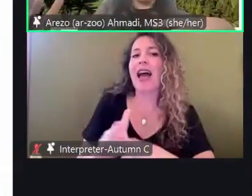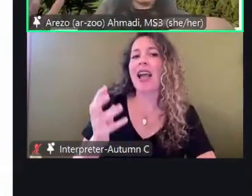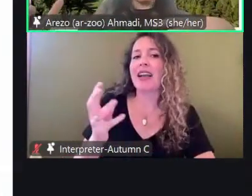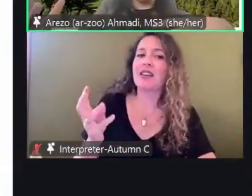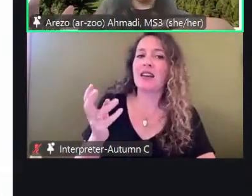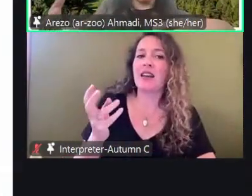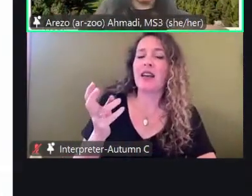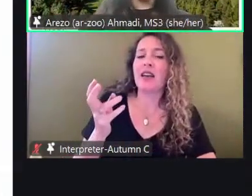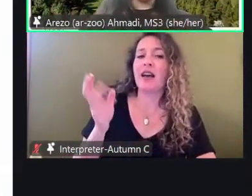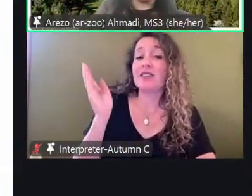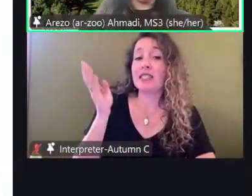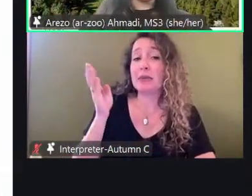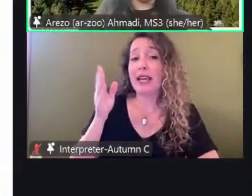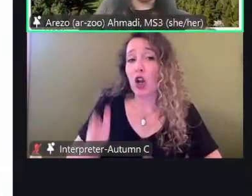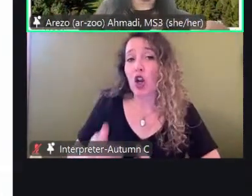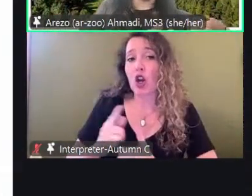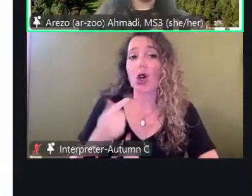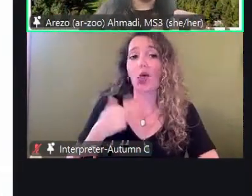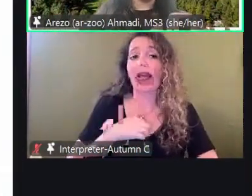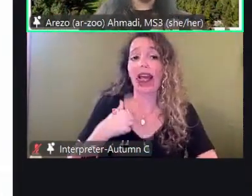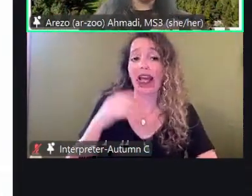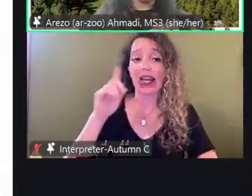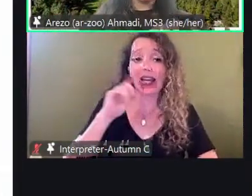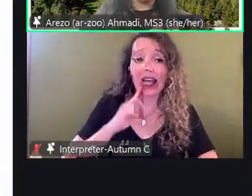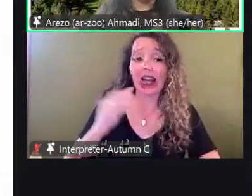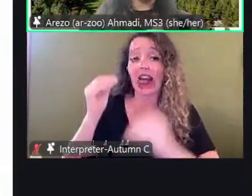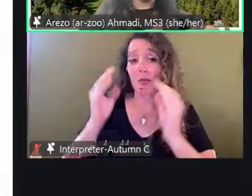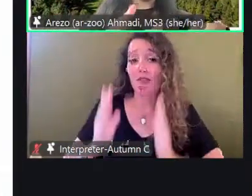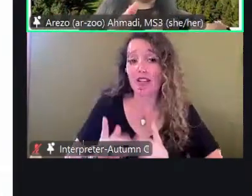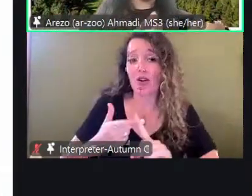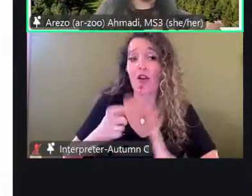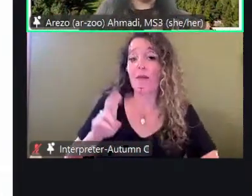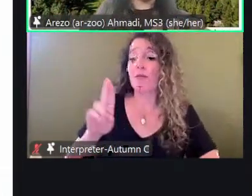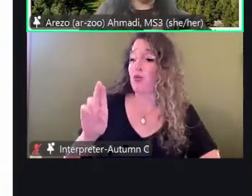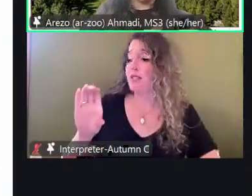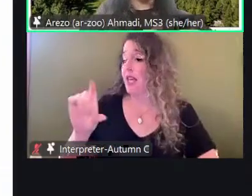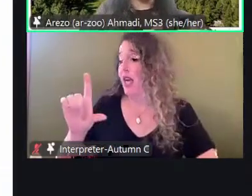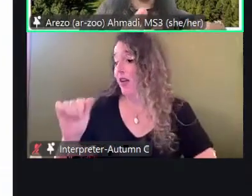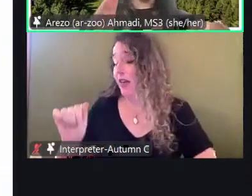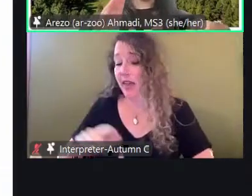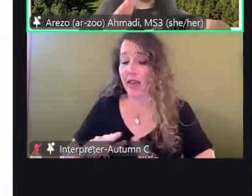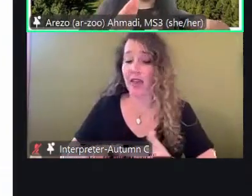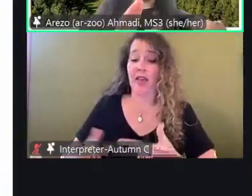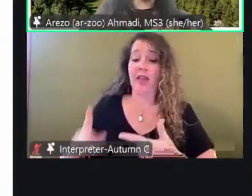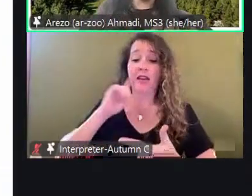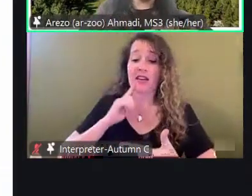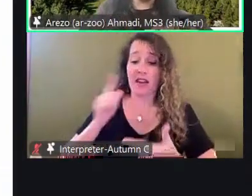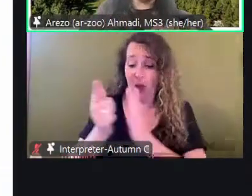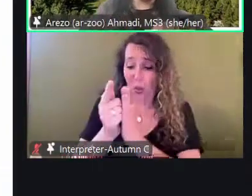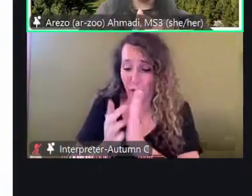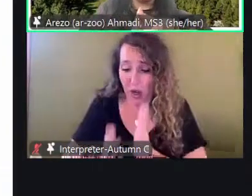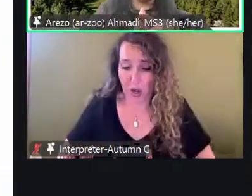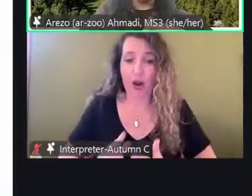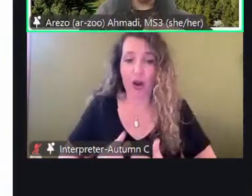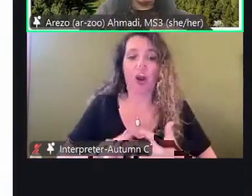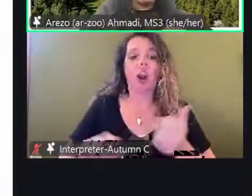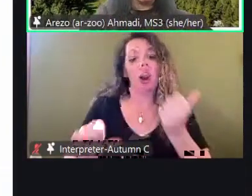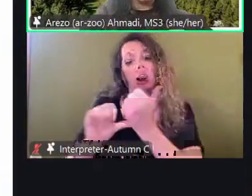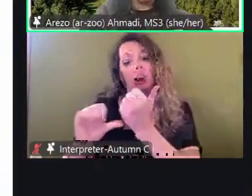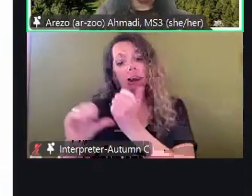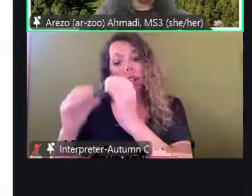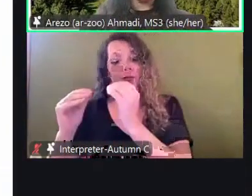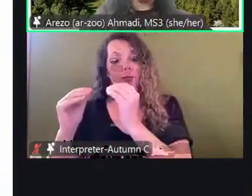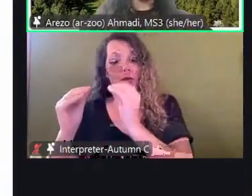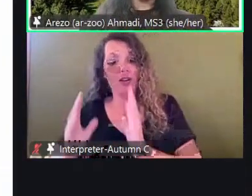speakers that we had for every session. We had a deaf professor from UCLA, we had a deaf lawyer, a deaf associate professor who does global